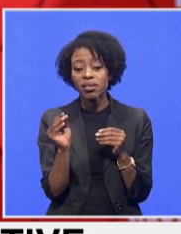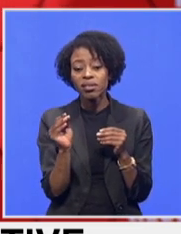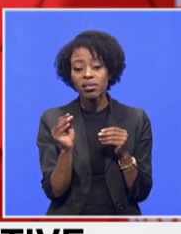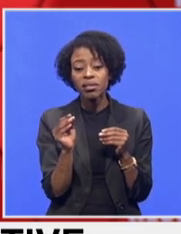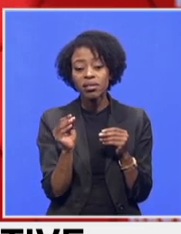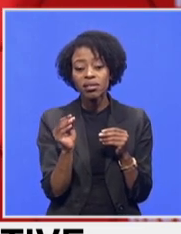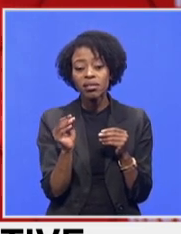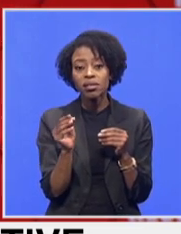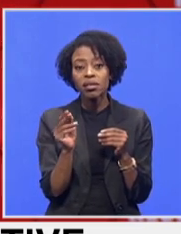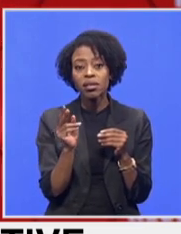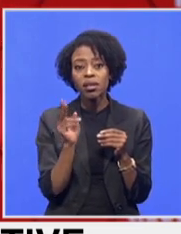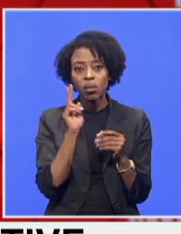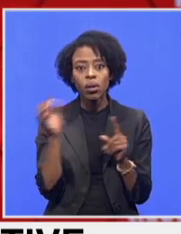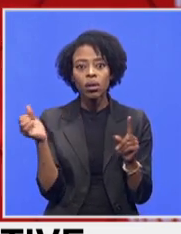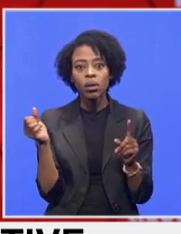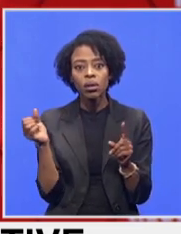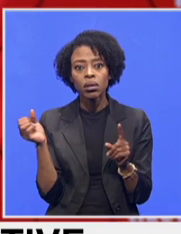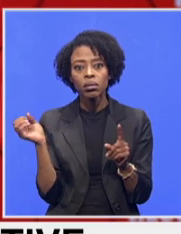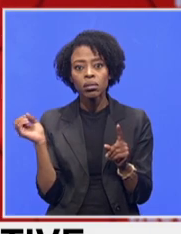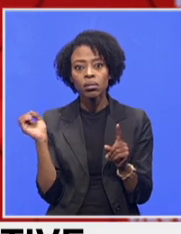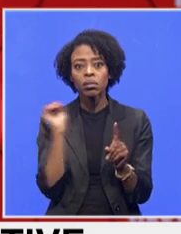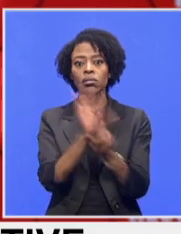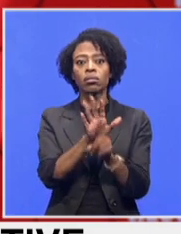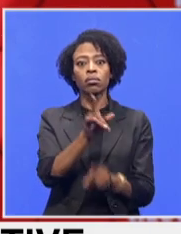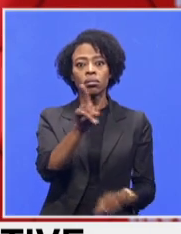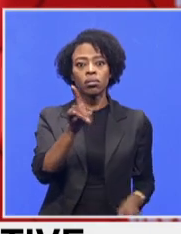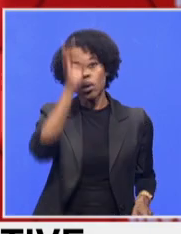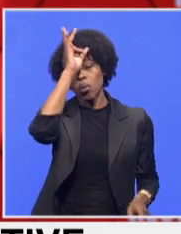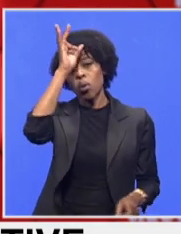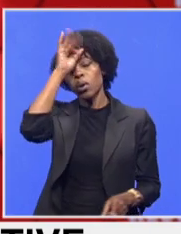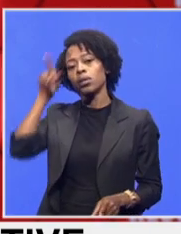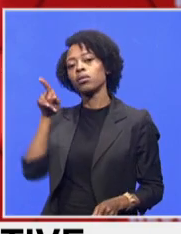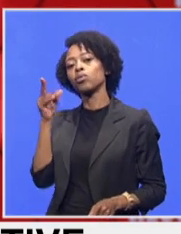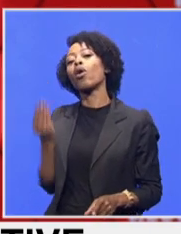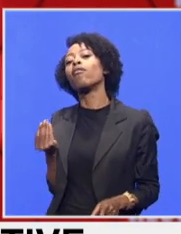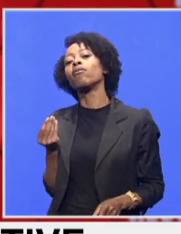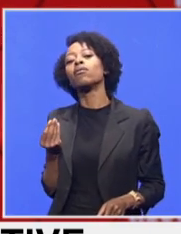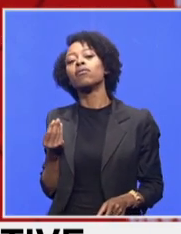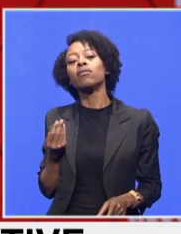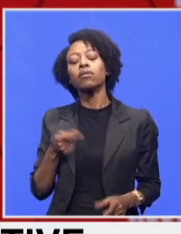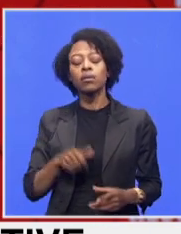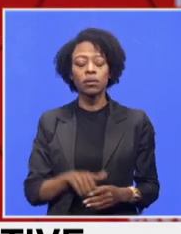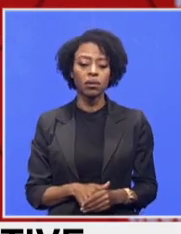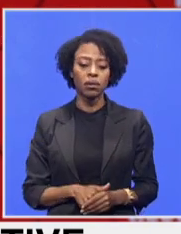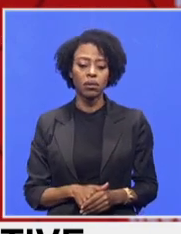we will brutalize you. We have police on our side.